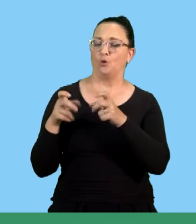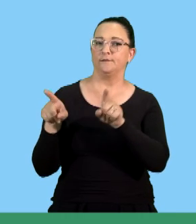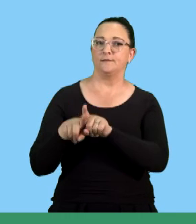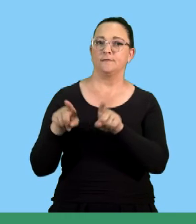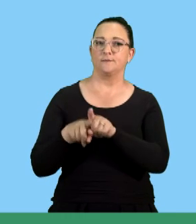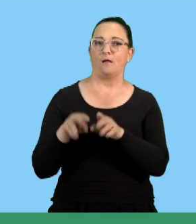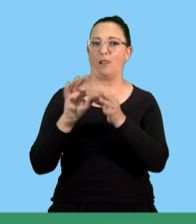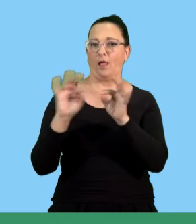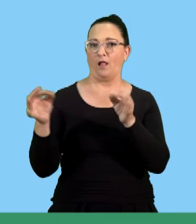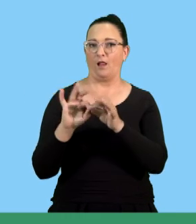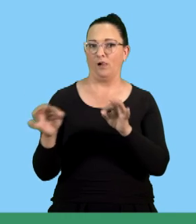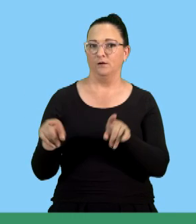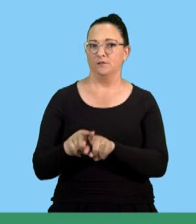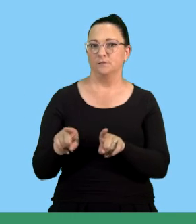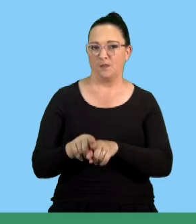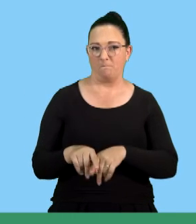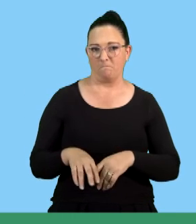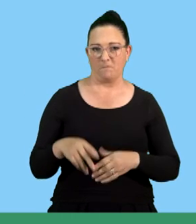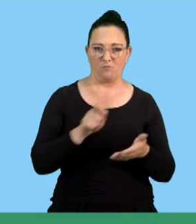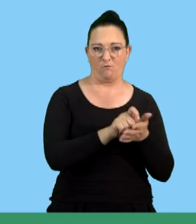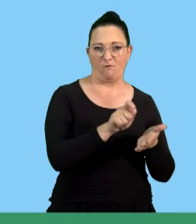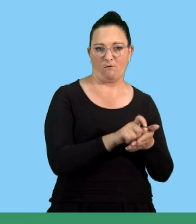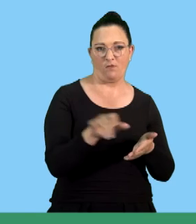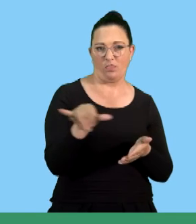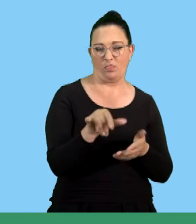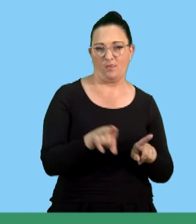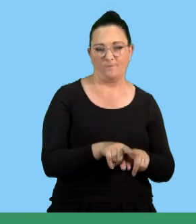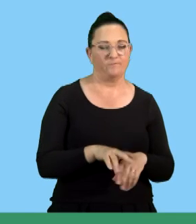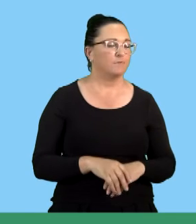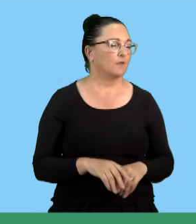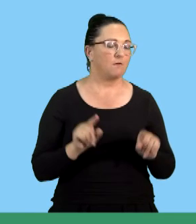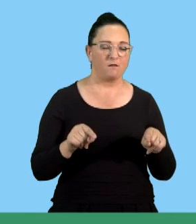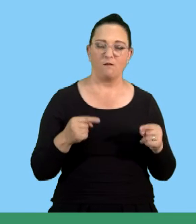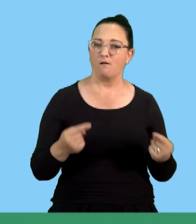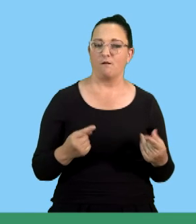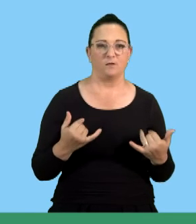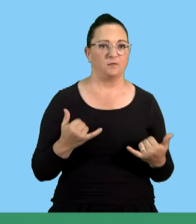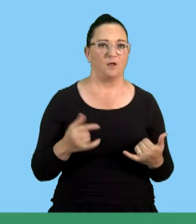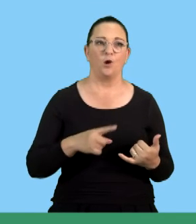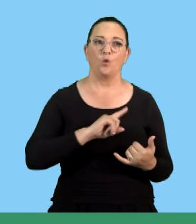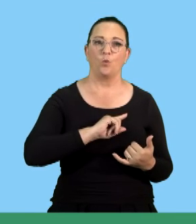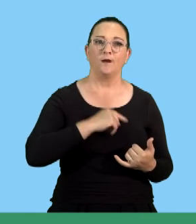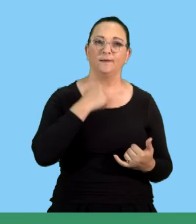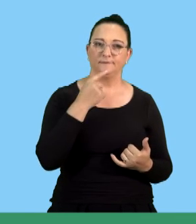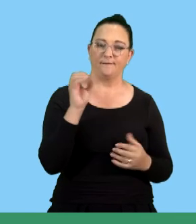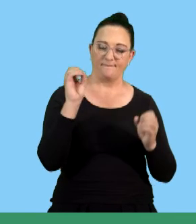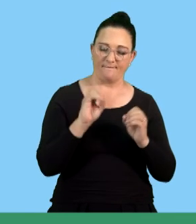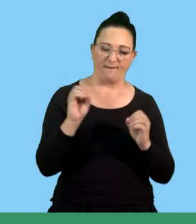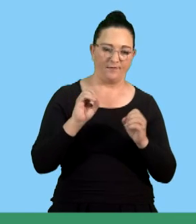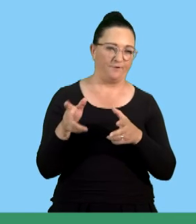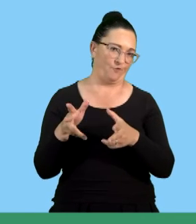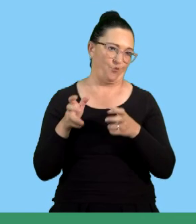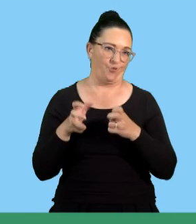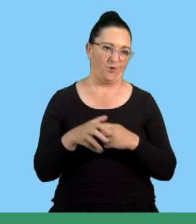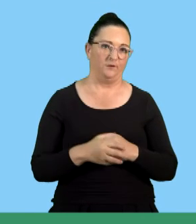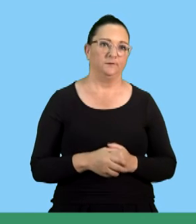have a meal break of 60 minutes after the hours. No. What is it that they're applying? They're applying this provision, meal breaks and rest period, which